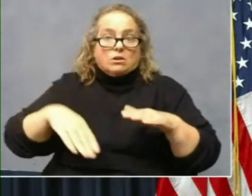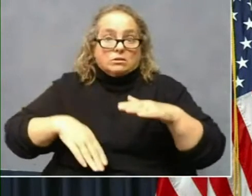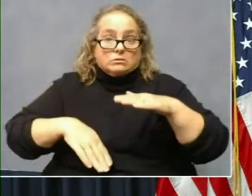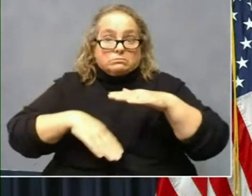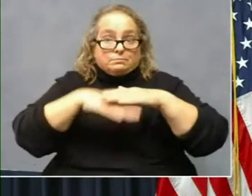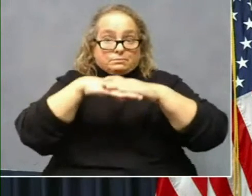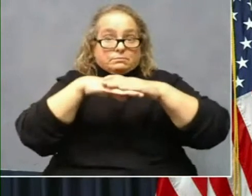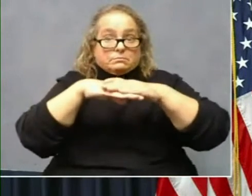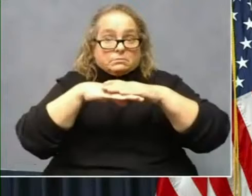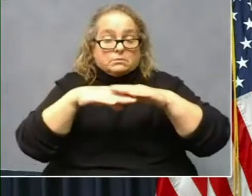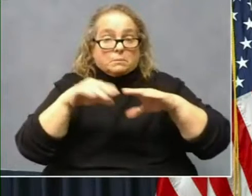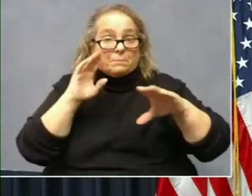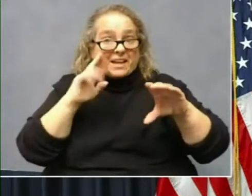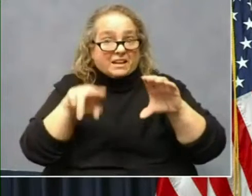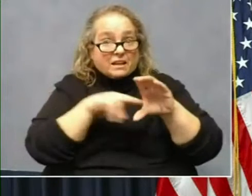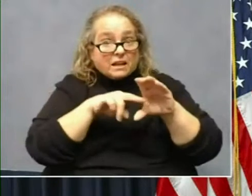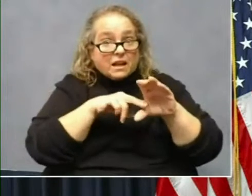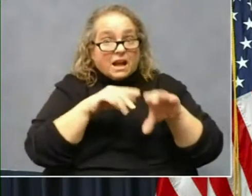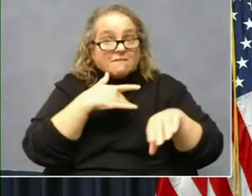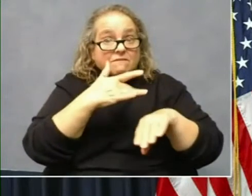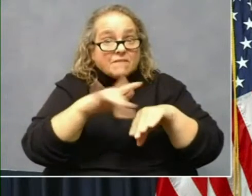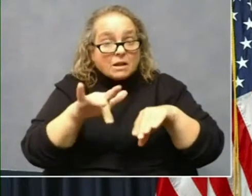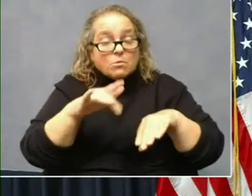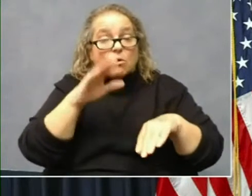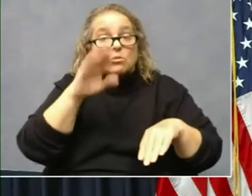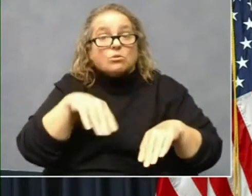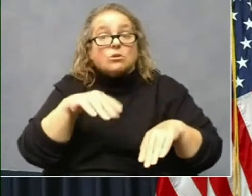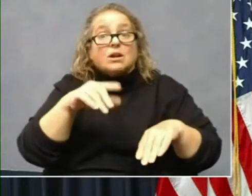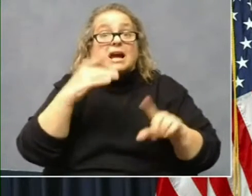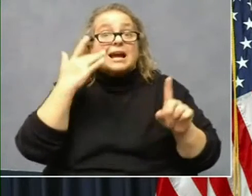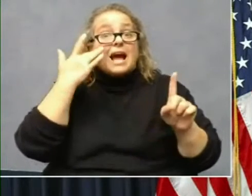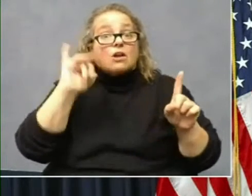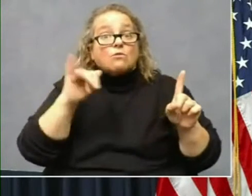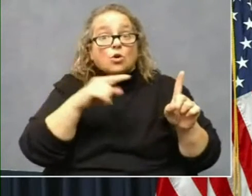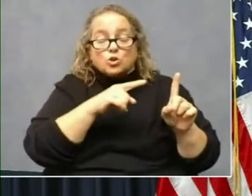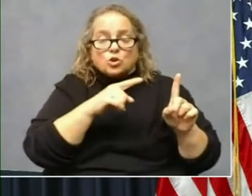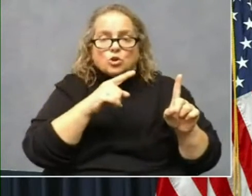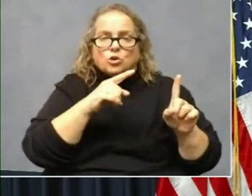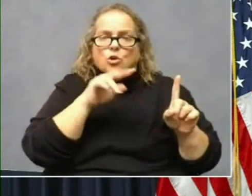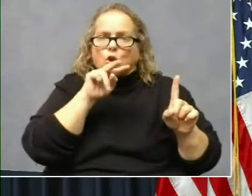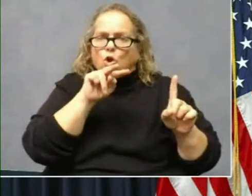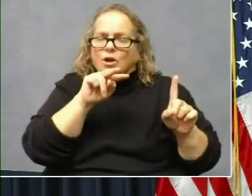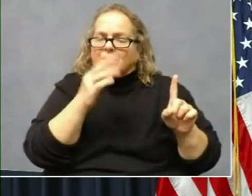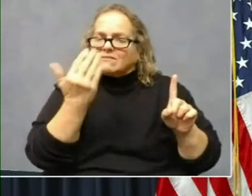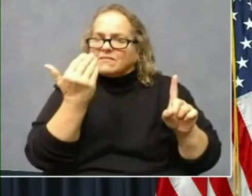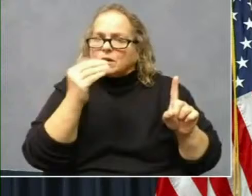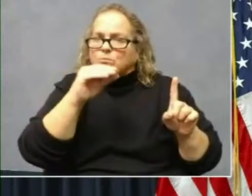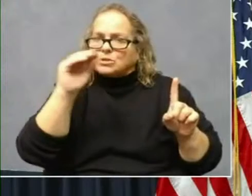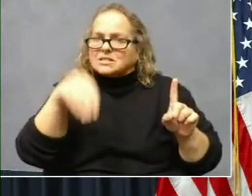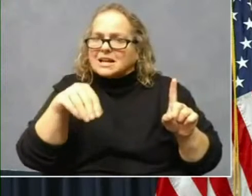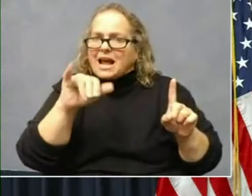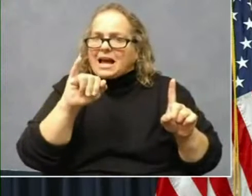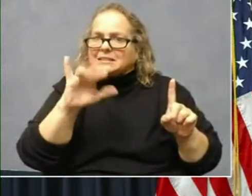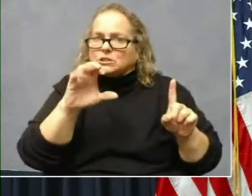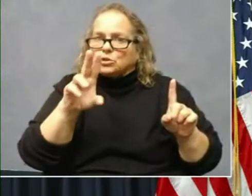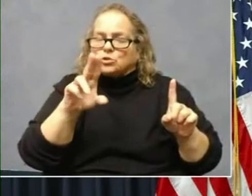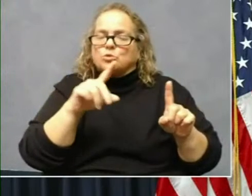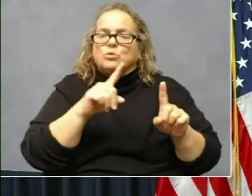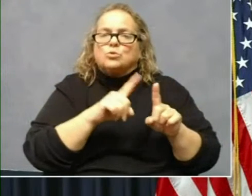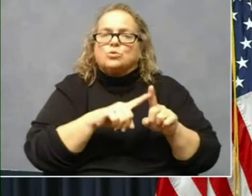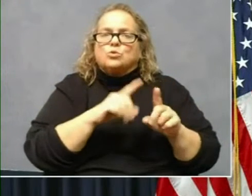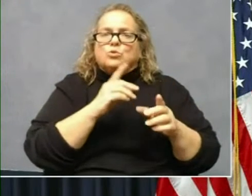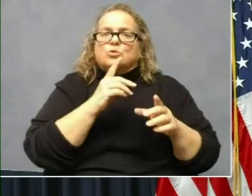example, California is looking at 15% of ICU capacity to trigger some of their shutdowns.